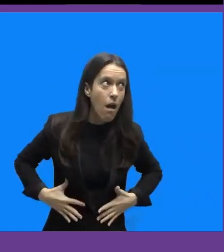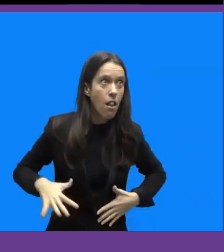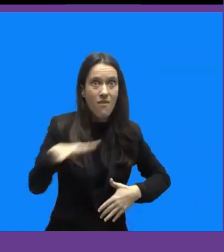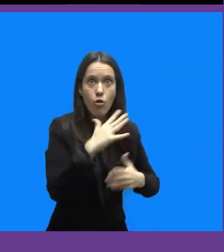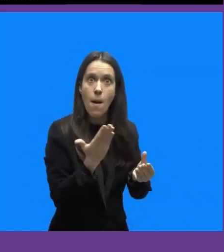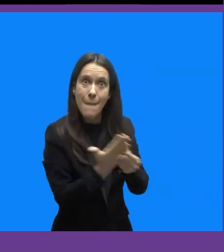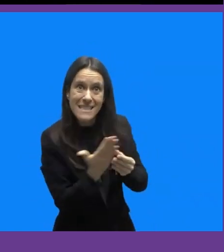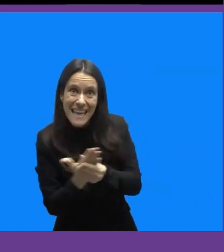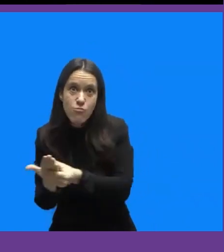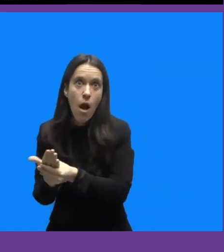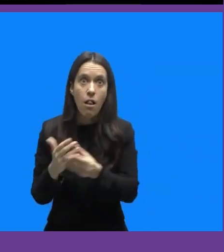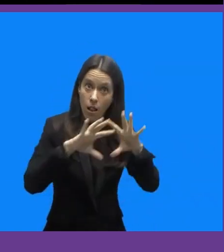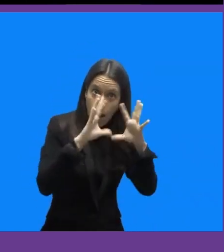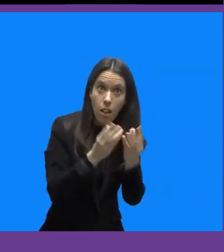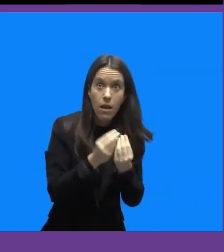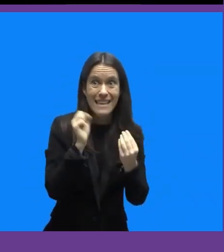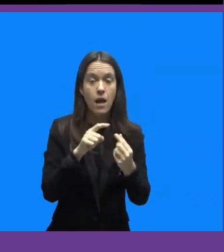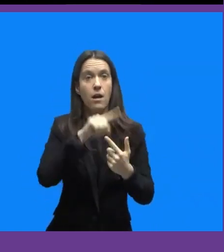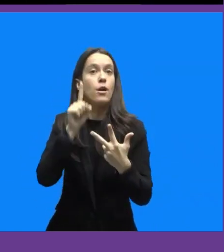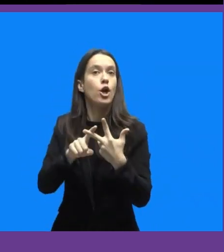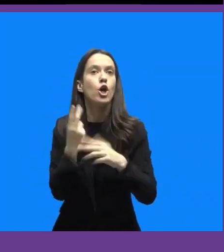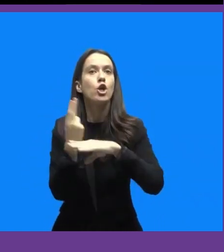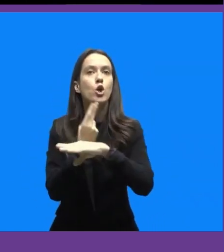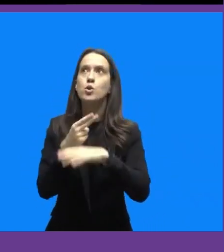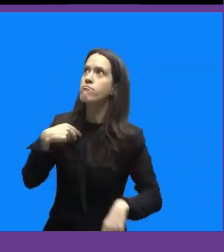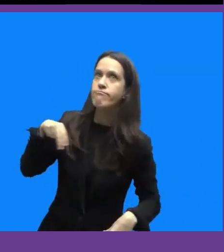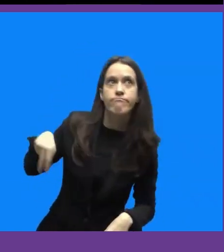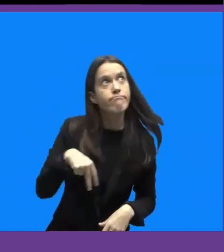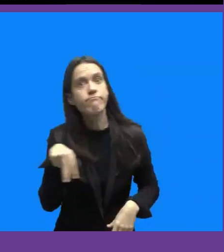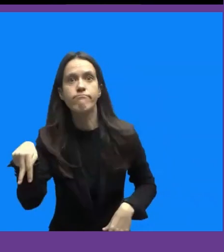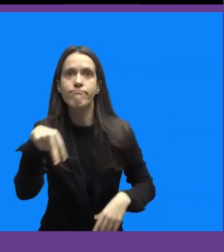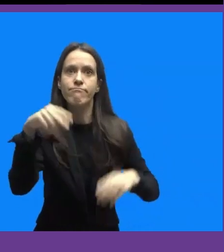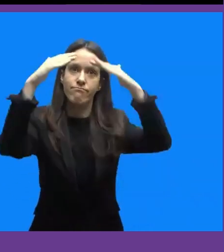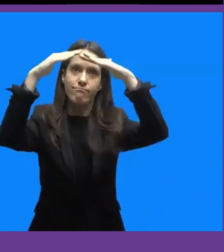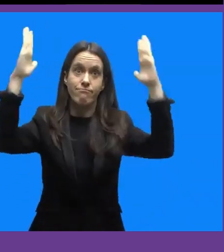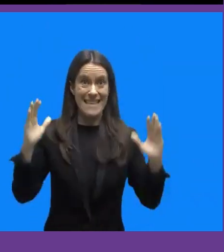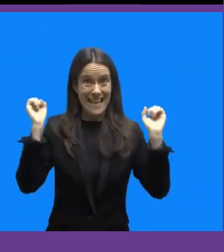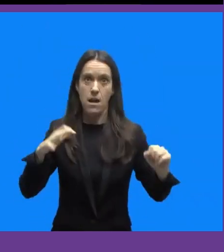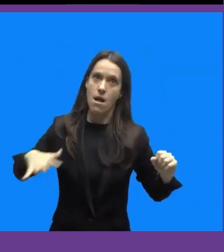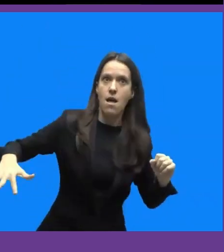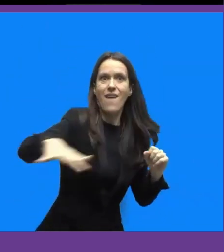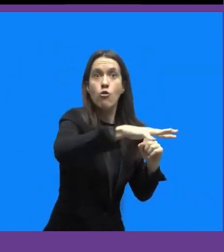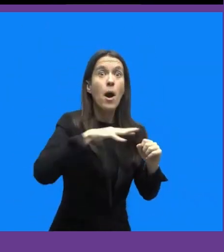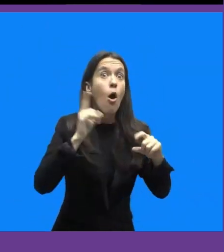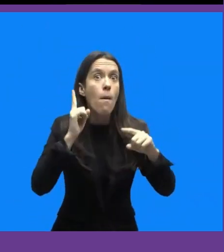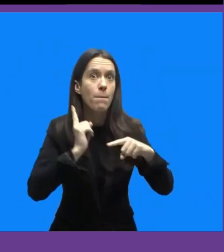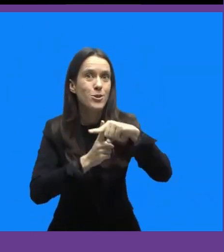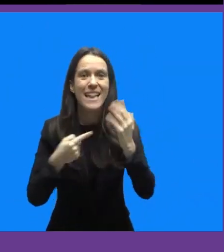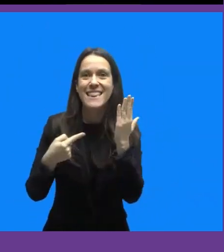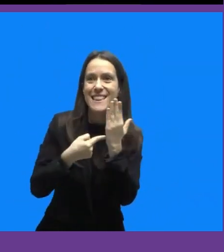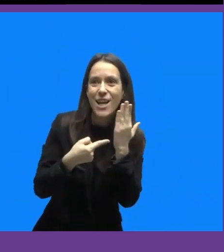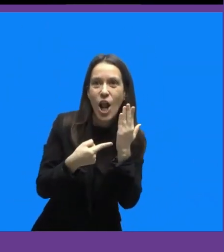can you actually use the whole environment. And when we talk about the whole environment, we're talking about the technology, engaging